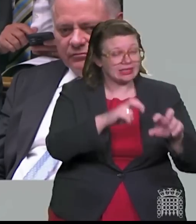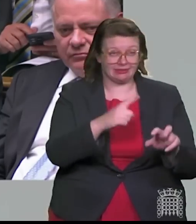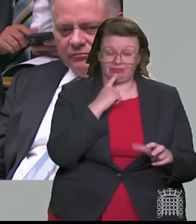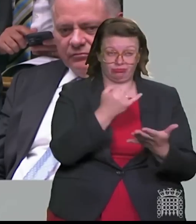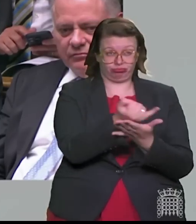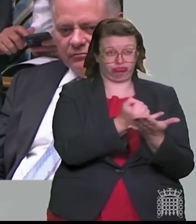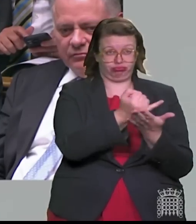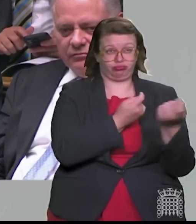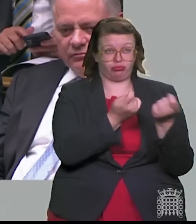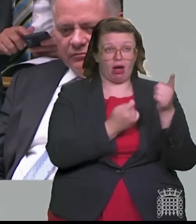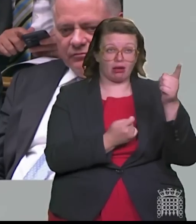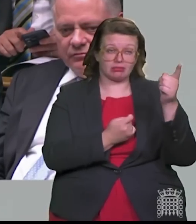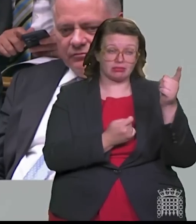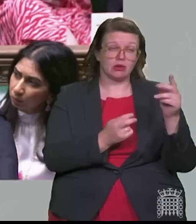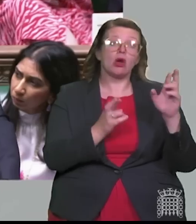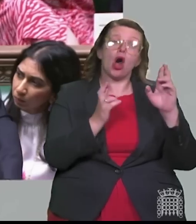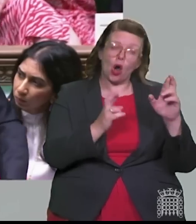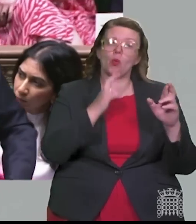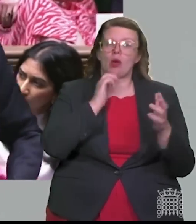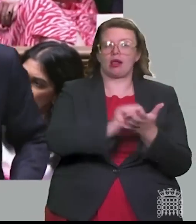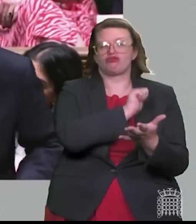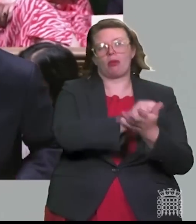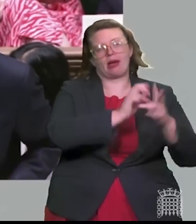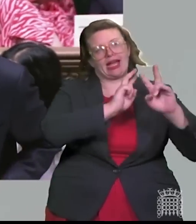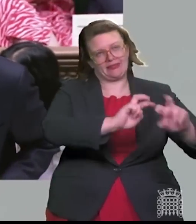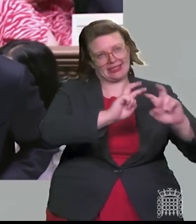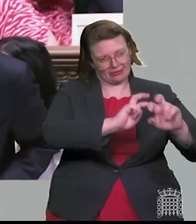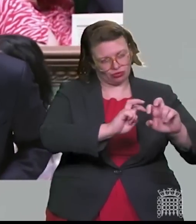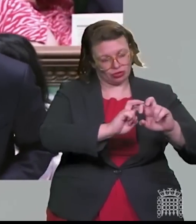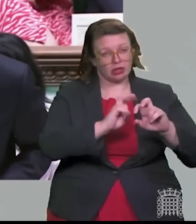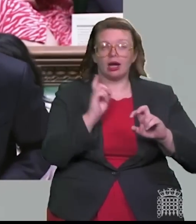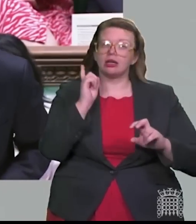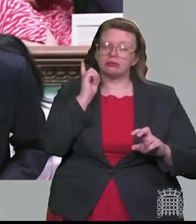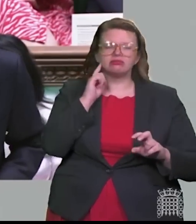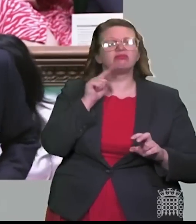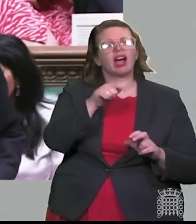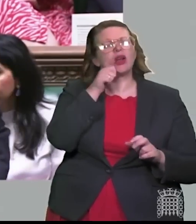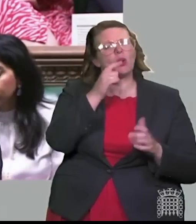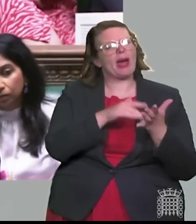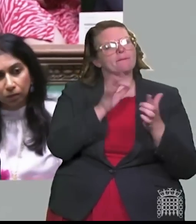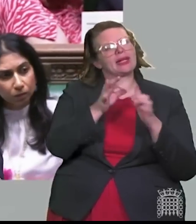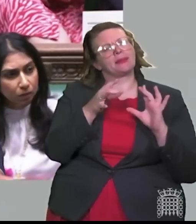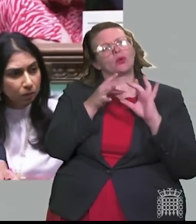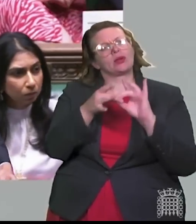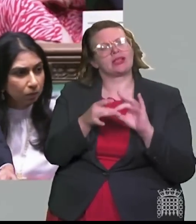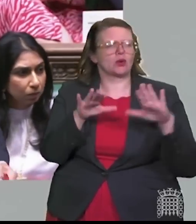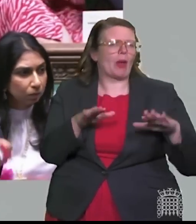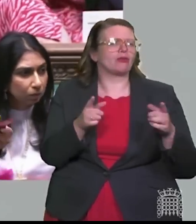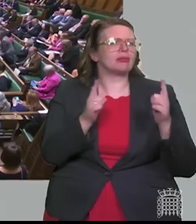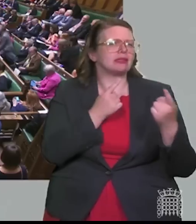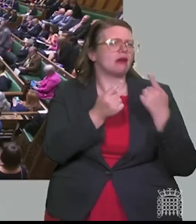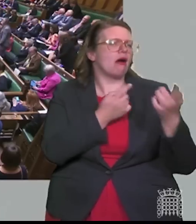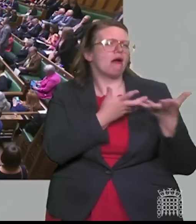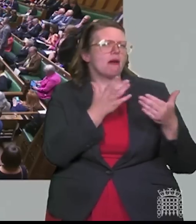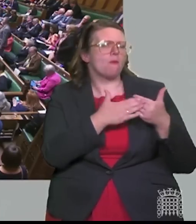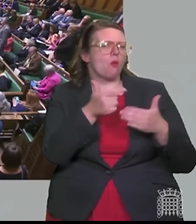dysfunctionality. I do hope this issue is investigated properly, and I believe my honourable friend is in contact with the Secretary of State for Wales to take this further.